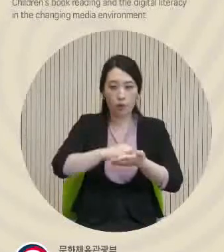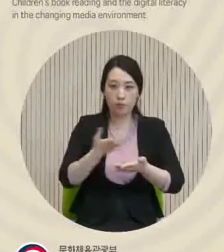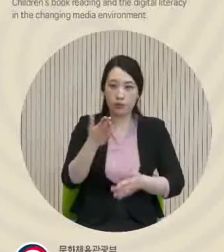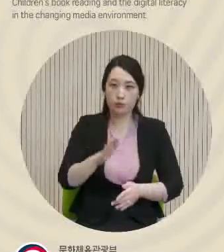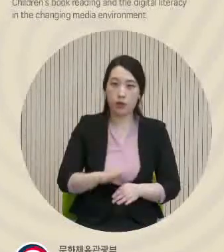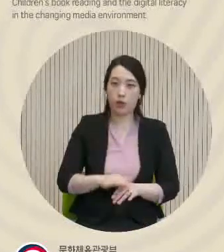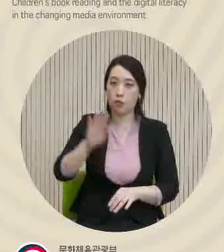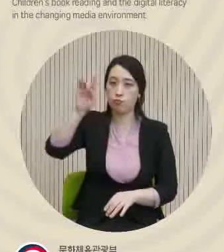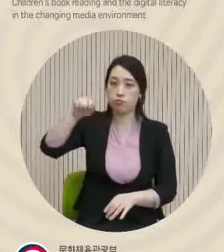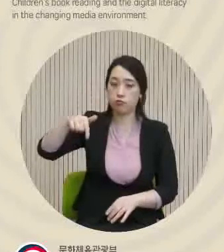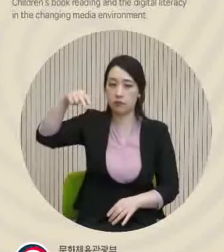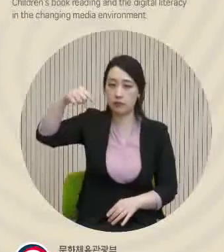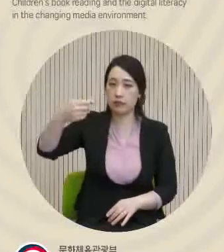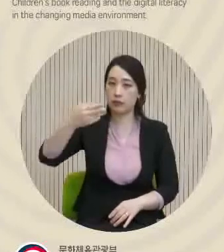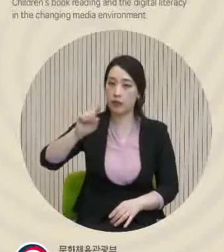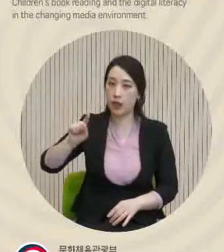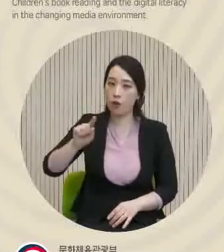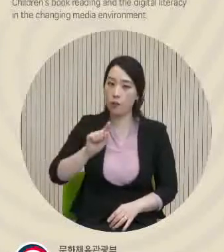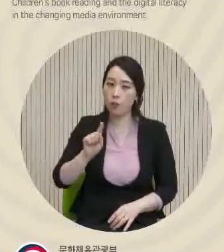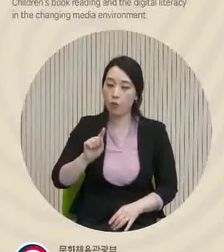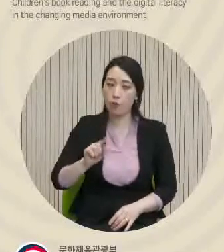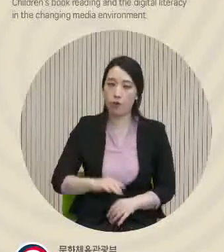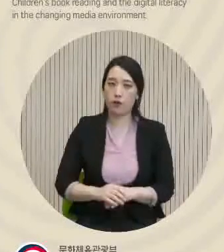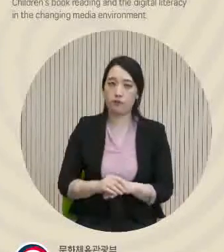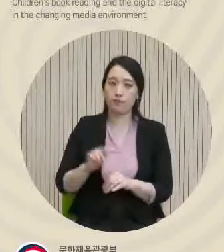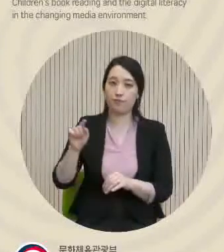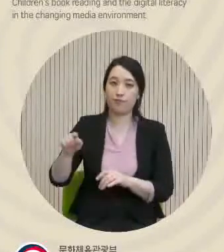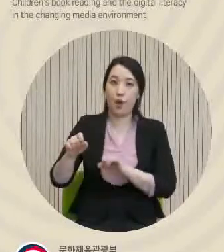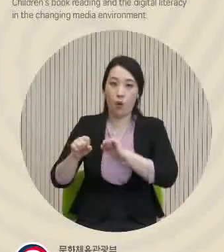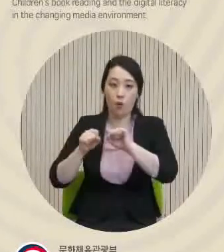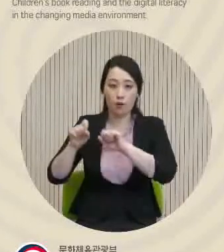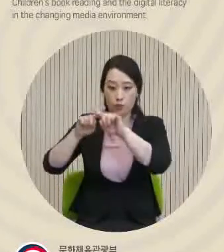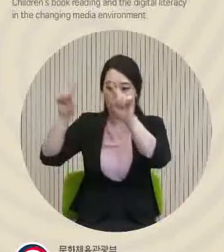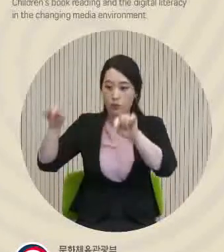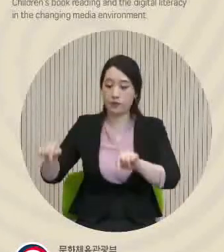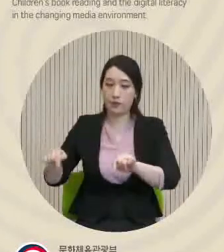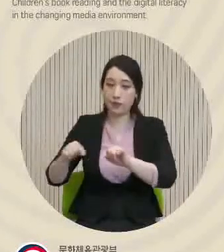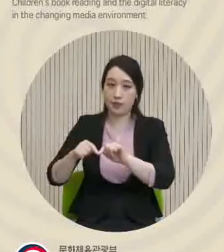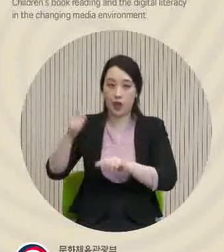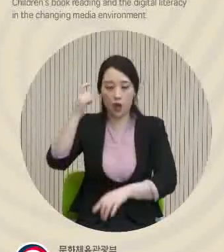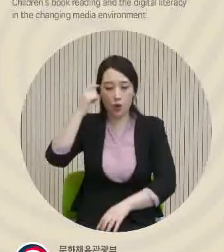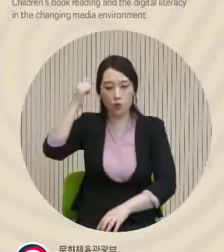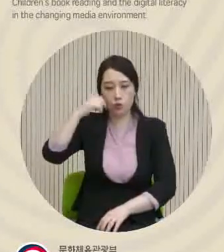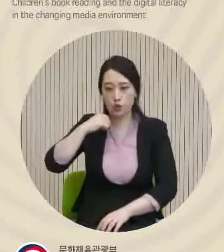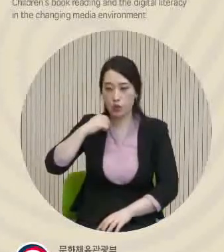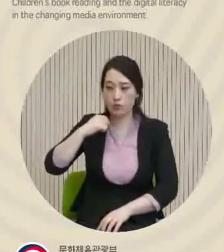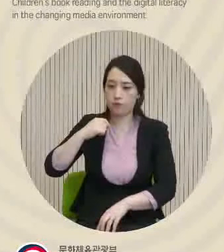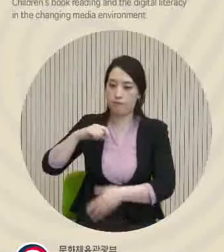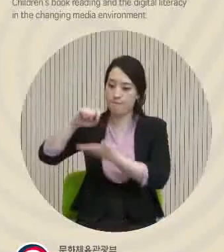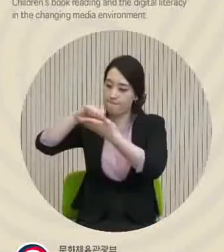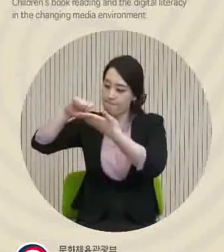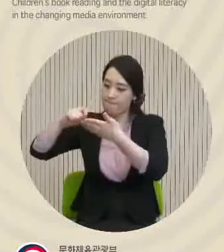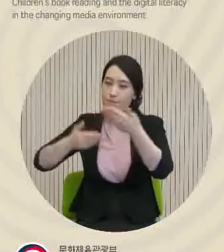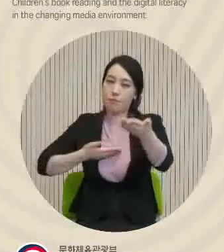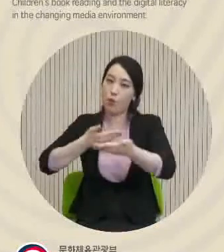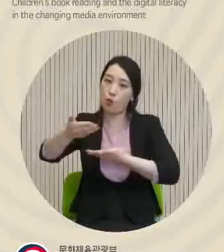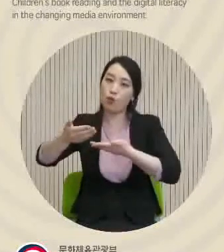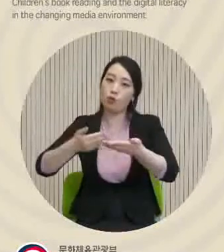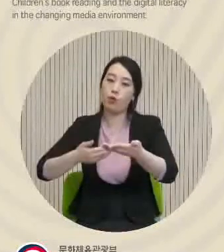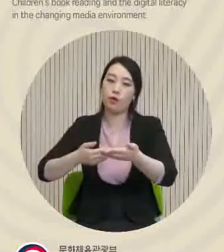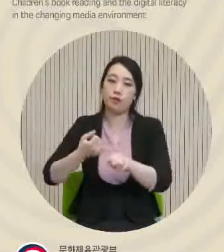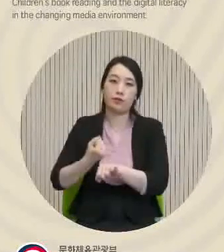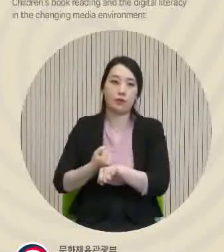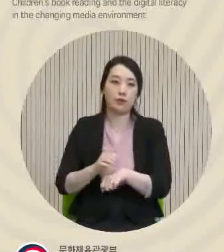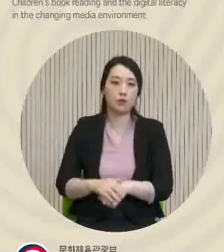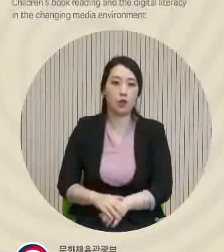including the media production, but the reading books and Bookstar engages students in